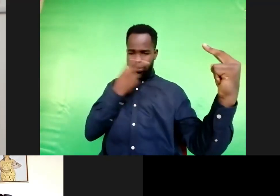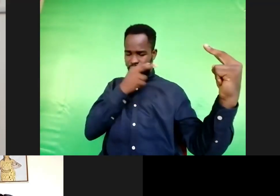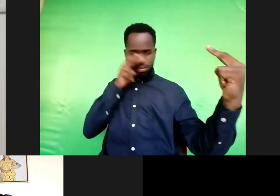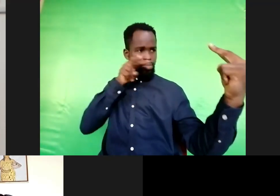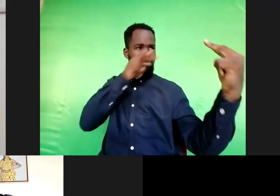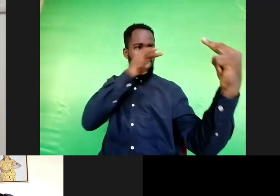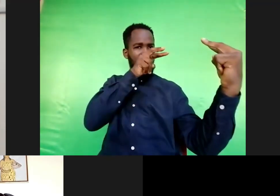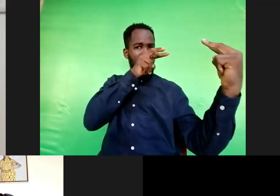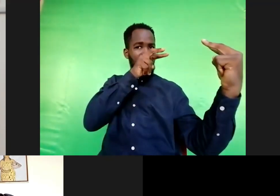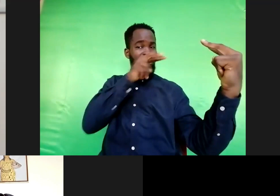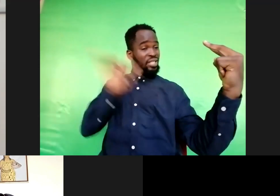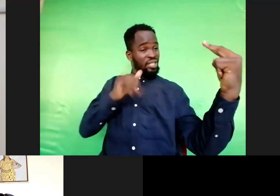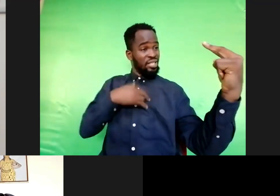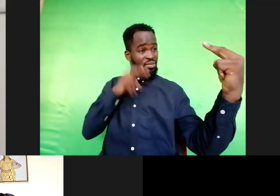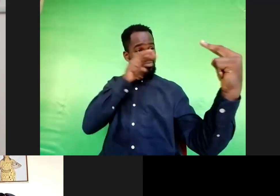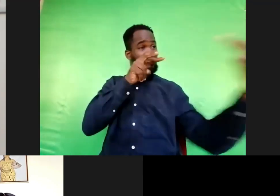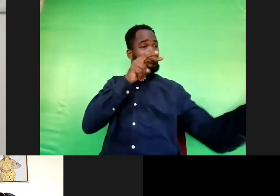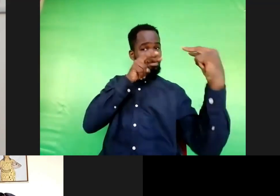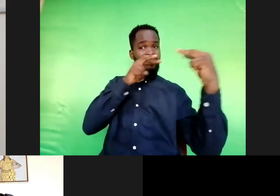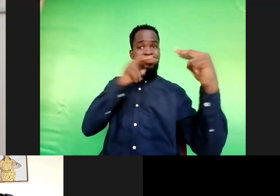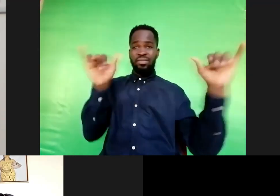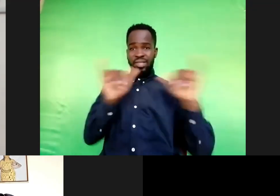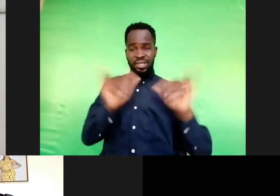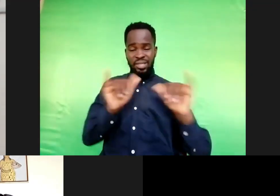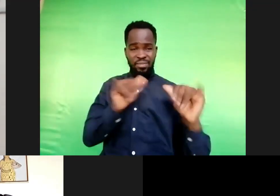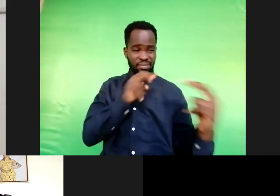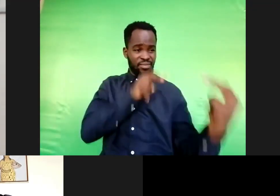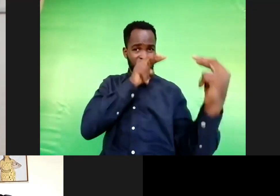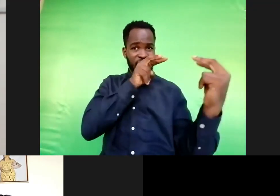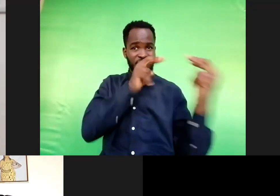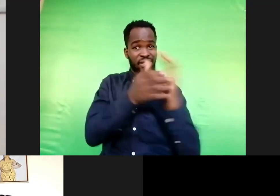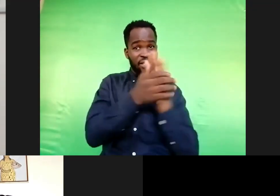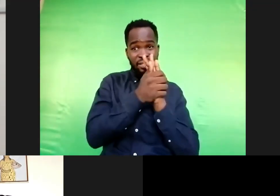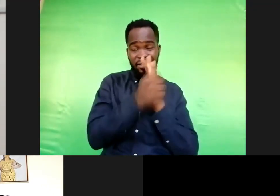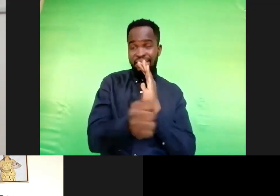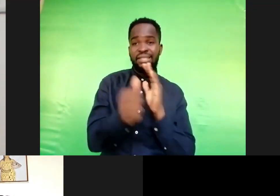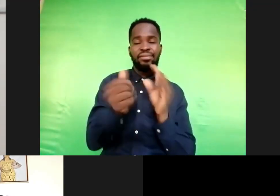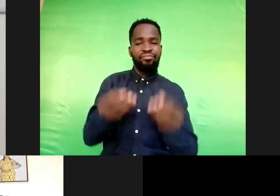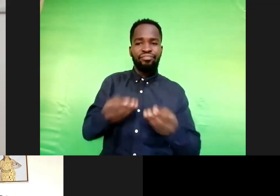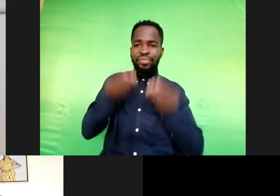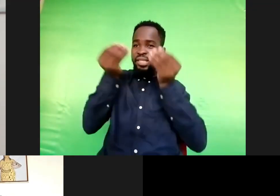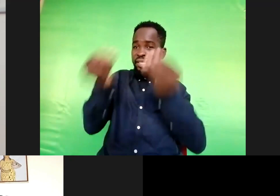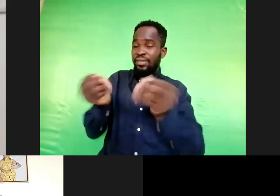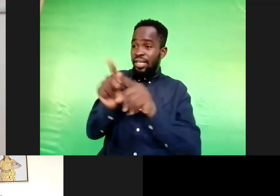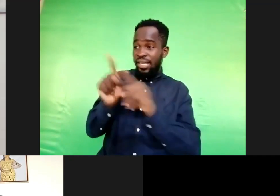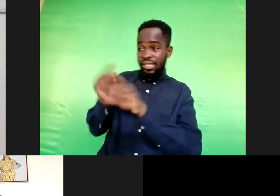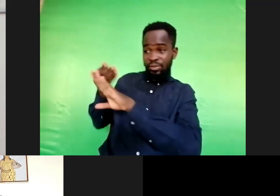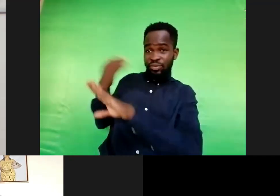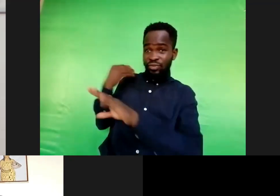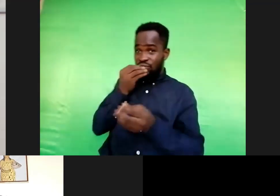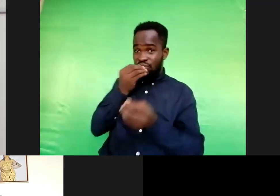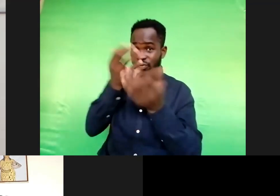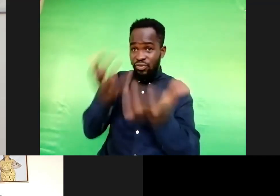to someone, I have to look at them, which is a skill that is lacking to them. As I told you earlier, they do shun away